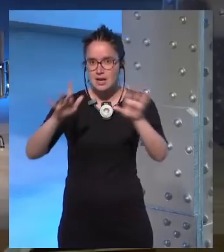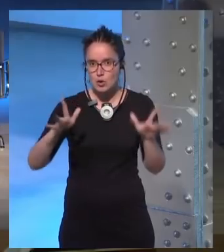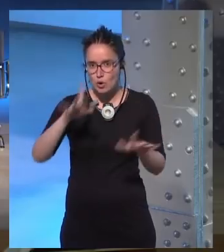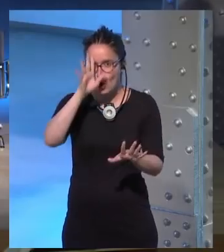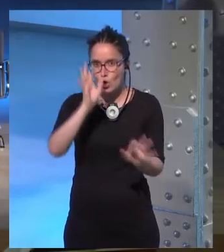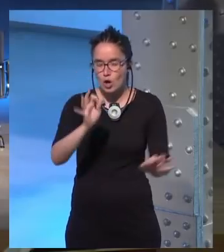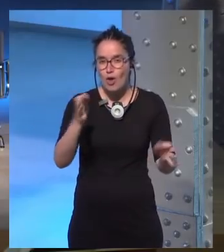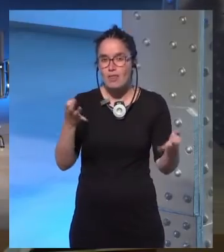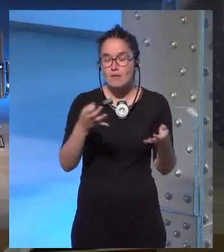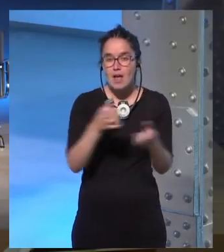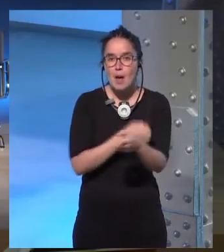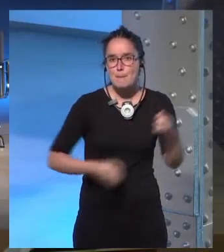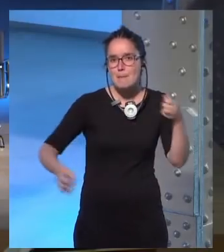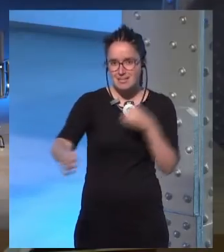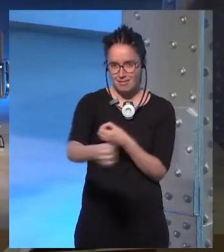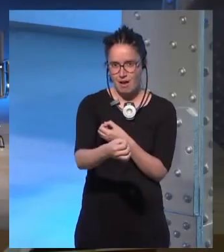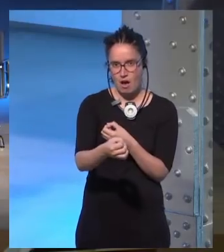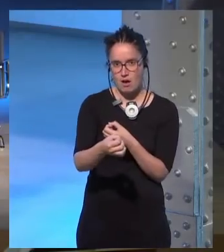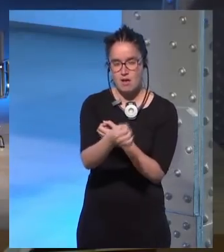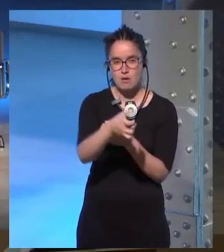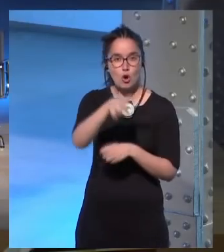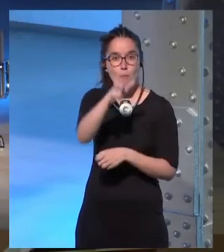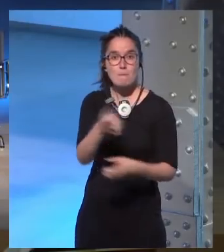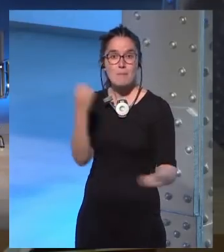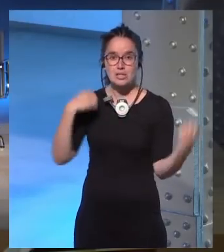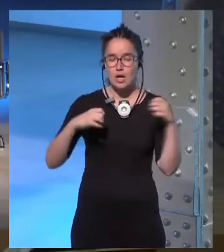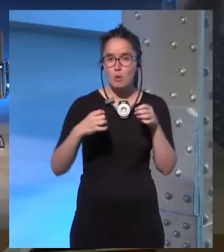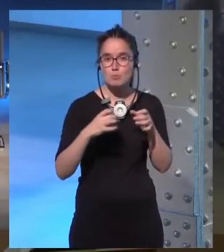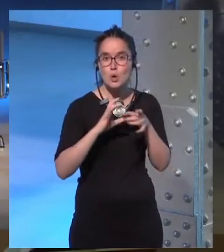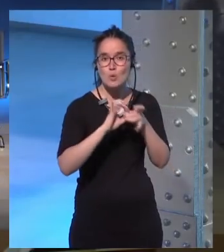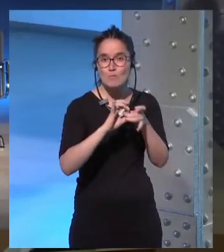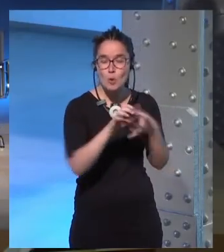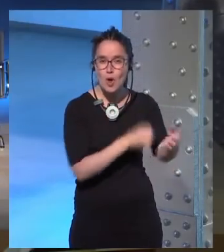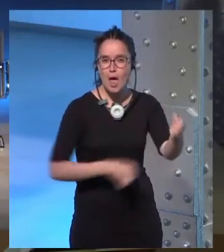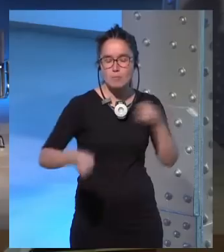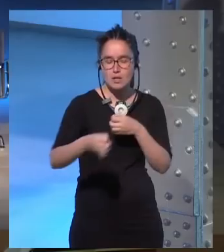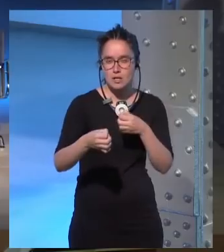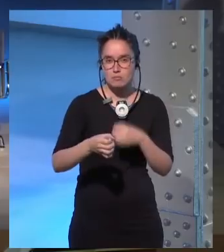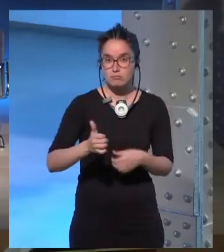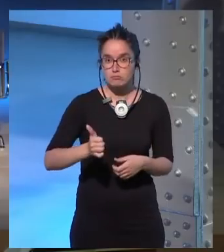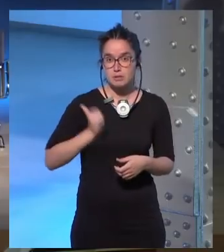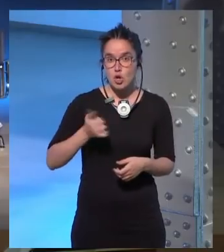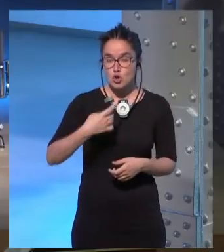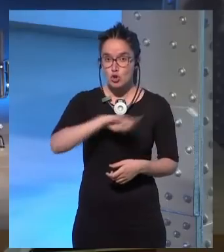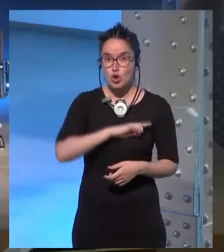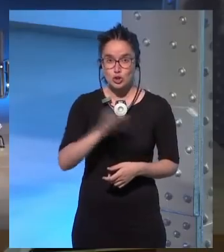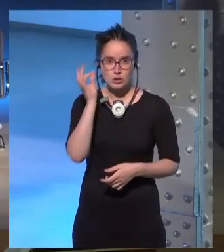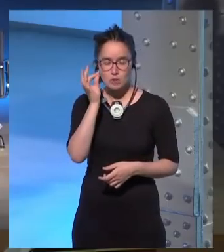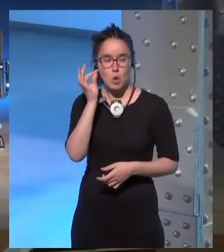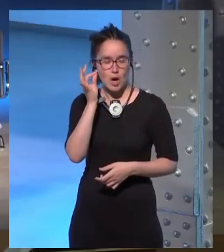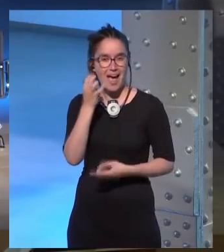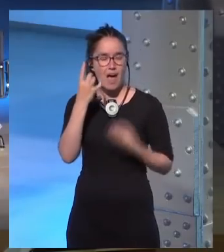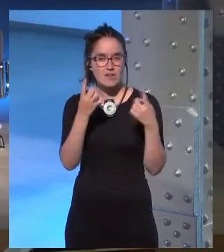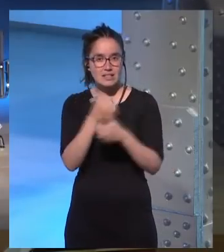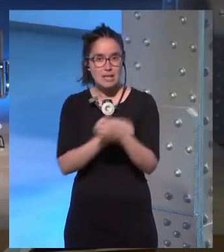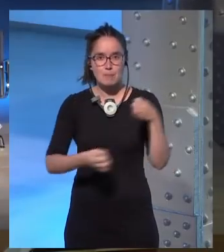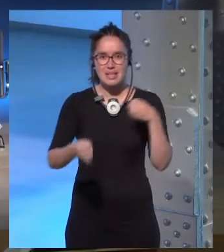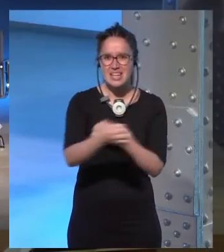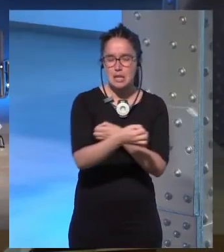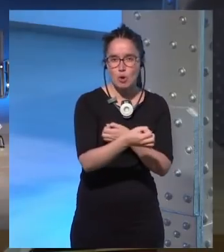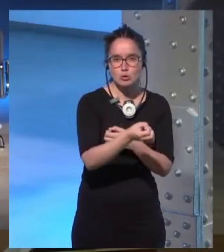to like what you're writing and to sell books, you need to have an empathy with the character. And funnily enough, we are women ourselves, and